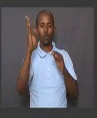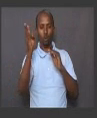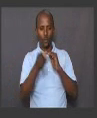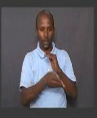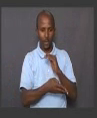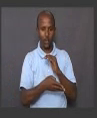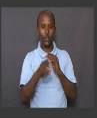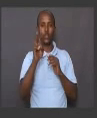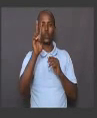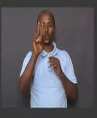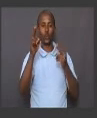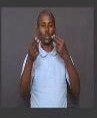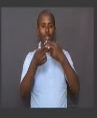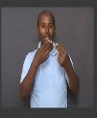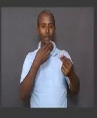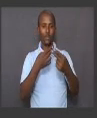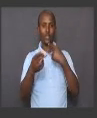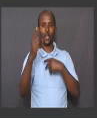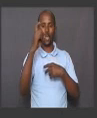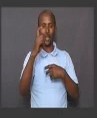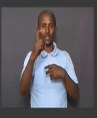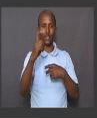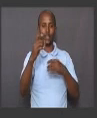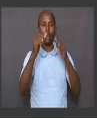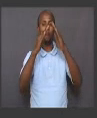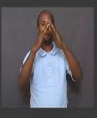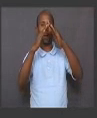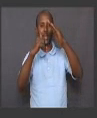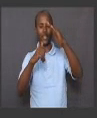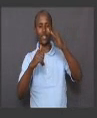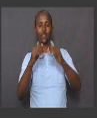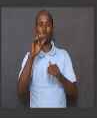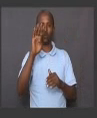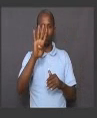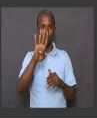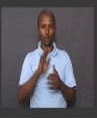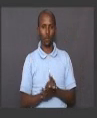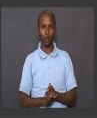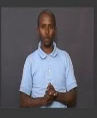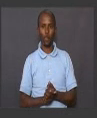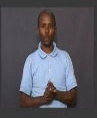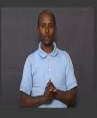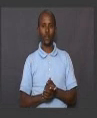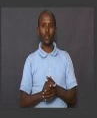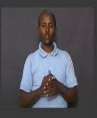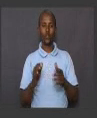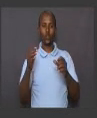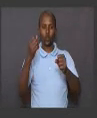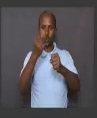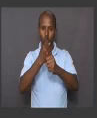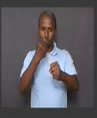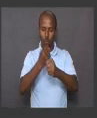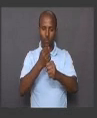over 2 times x minus 4. To prove